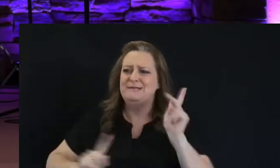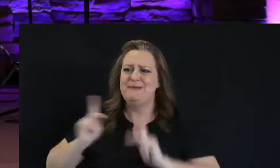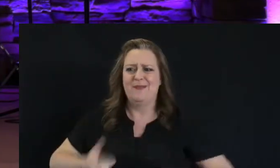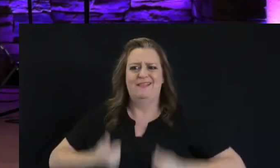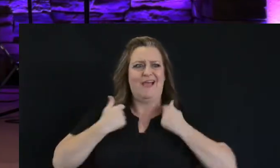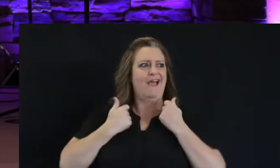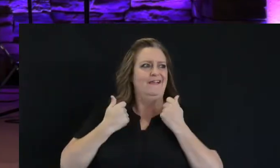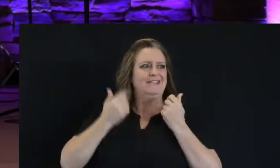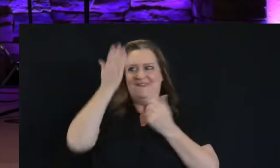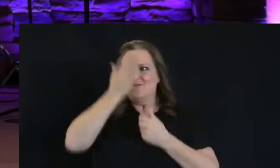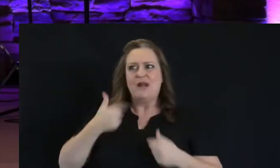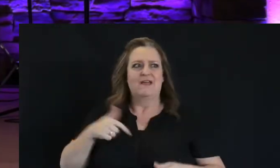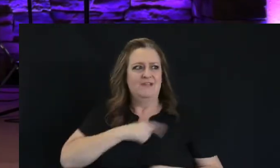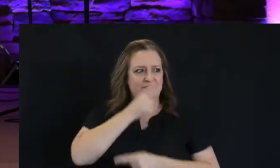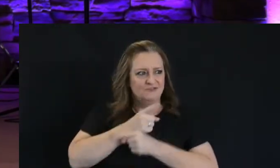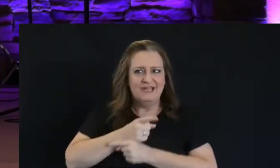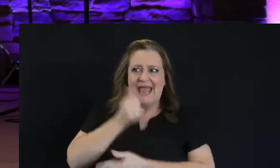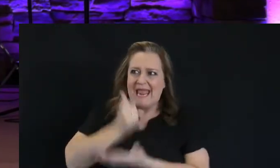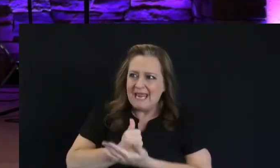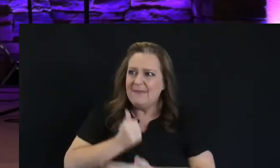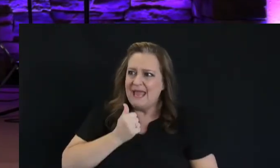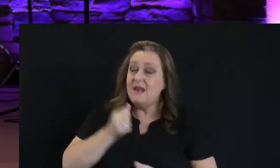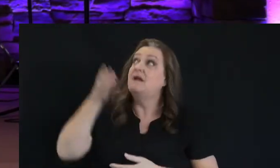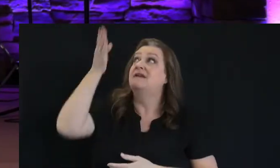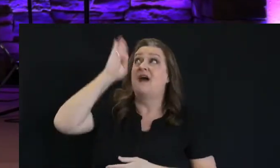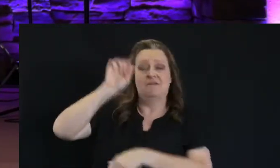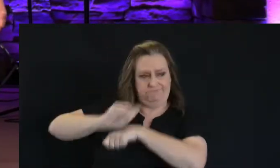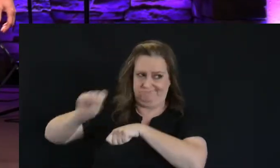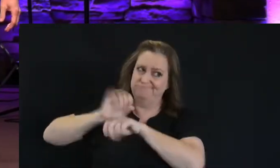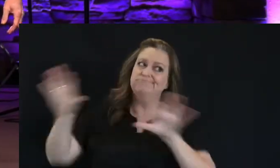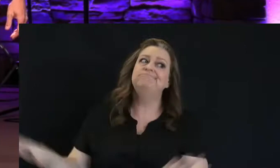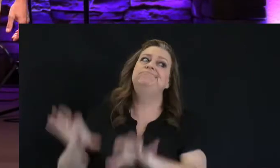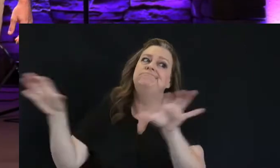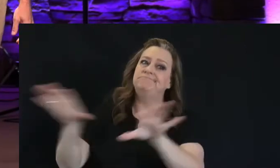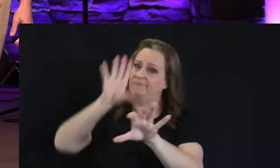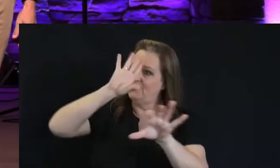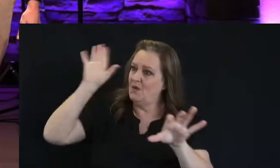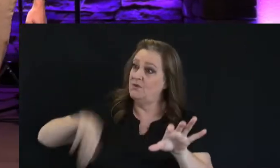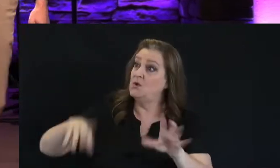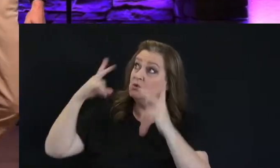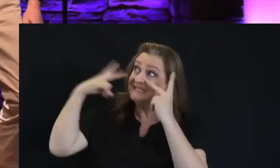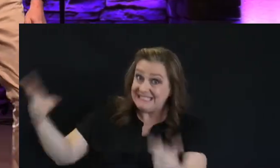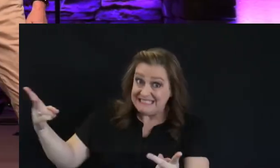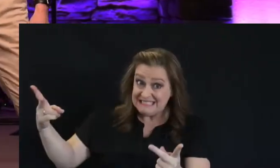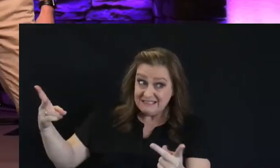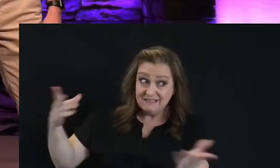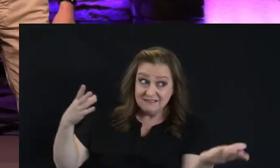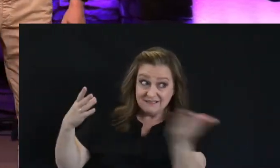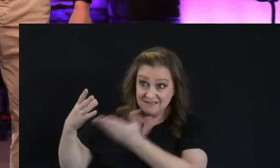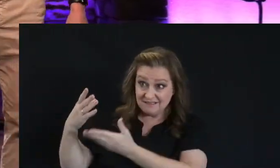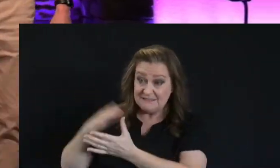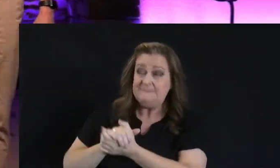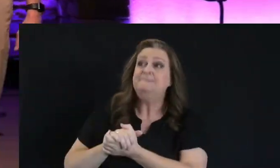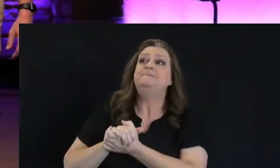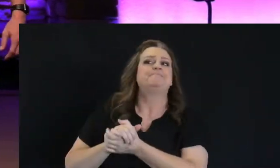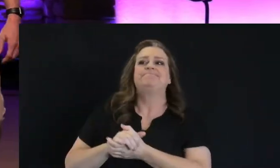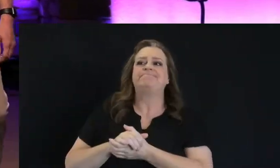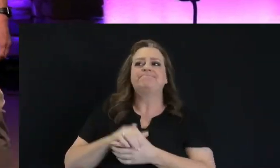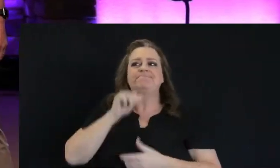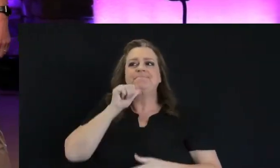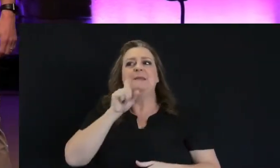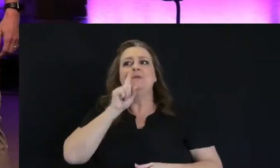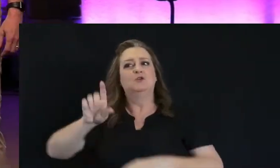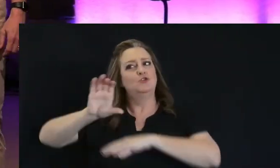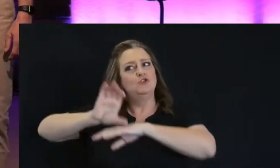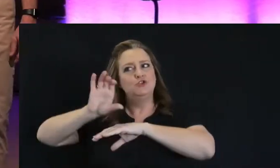eyes. Amen? God is at work. Do you see it? I'm not so sure the